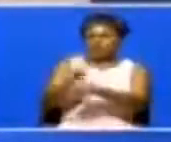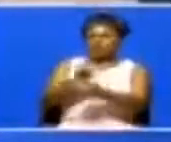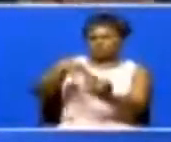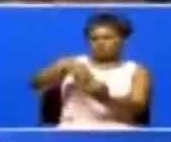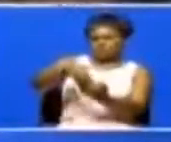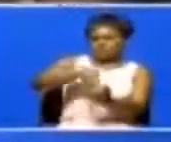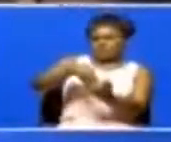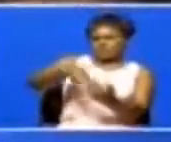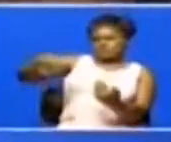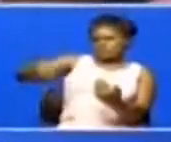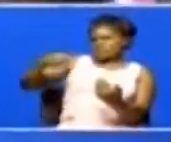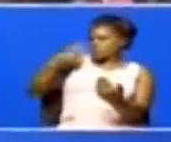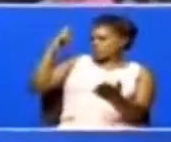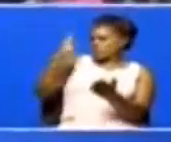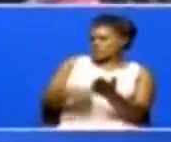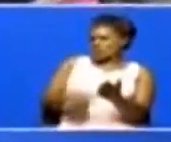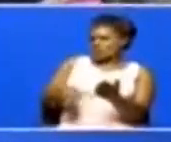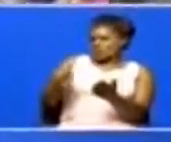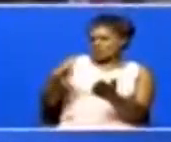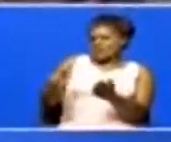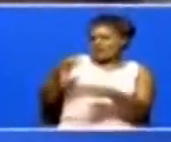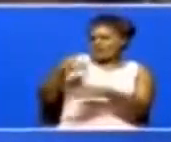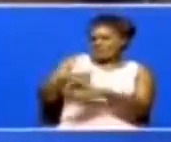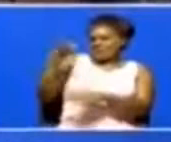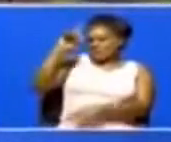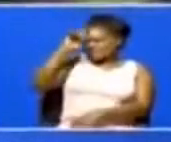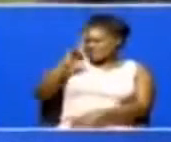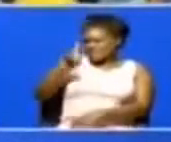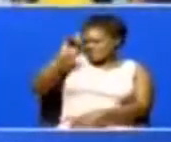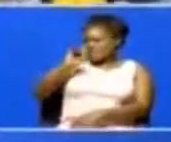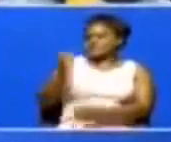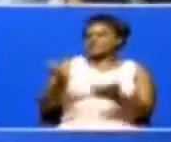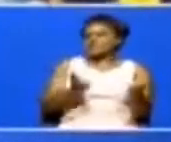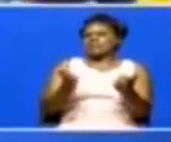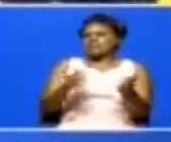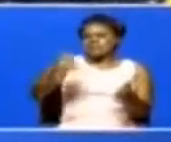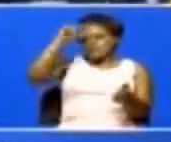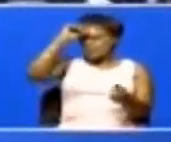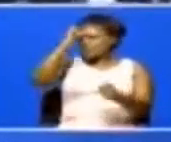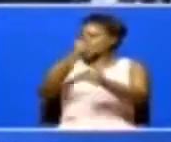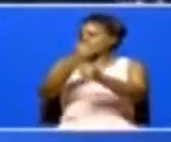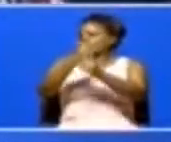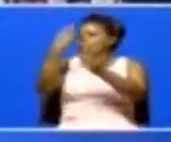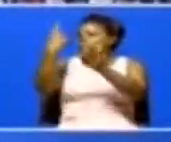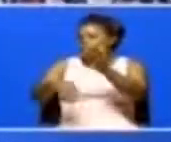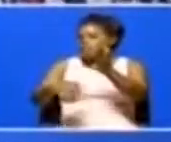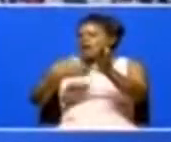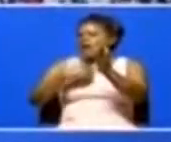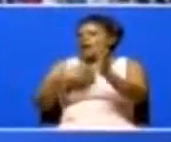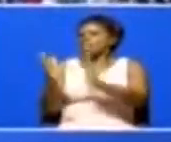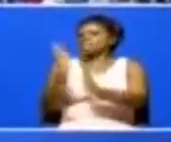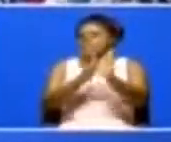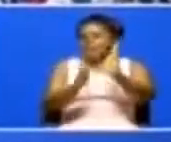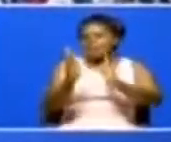paper bags, claiming that it will severely affect their operations. Ile serikali ingefanya ni kuweka mikakati ya vile